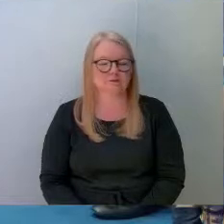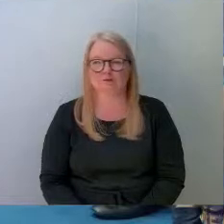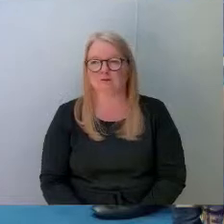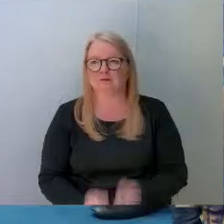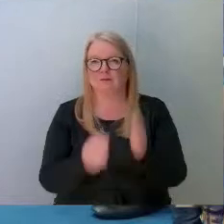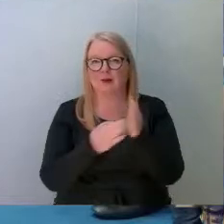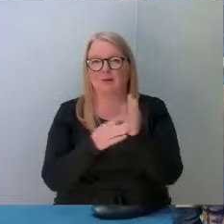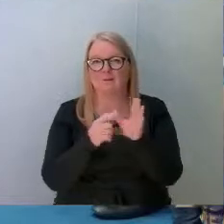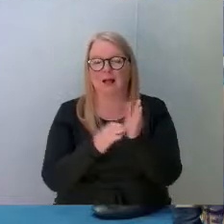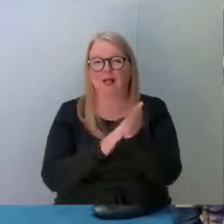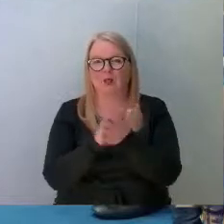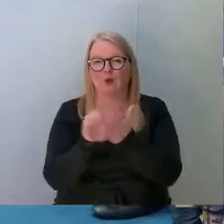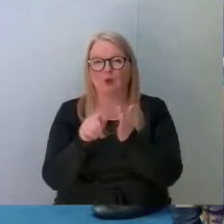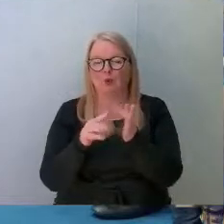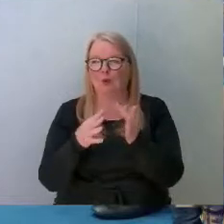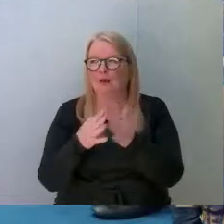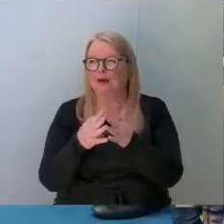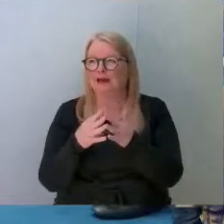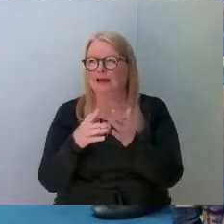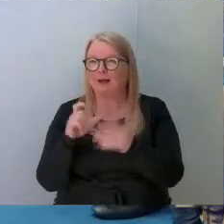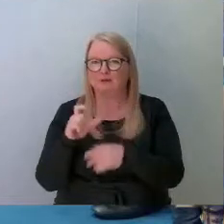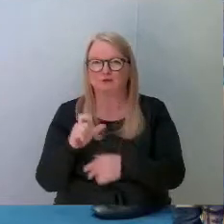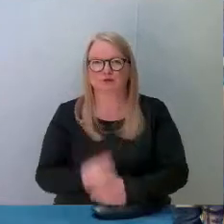Matthew Comiskey.